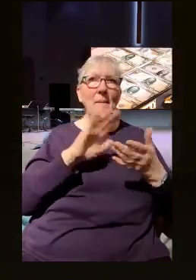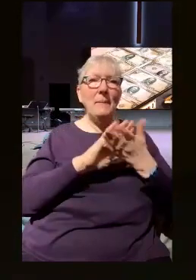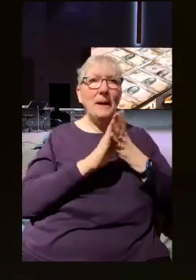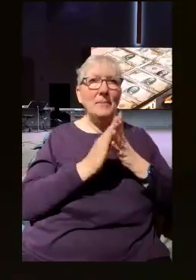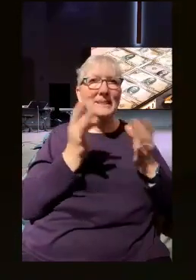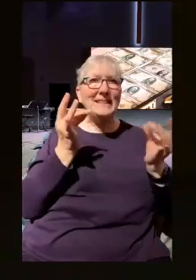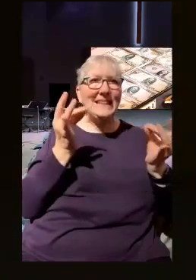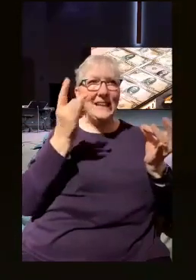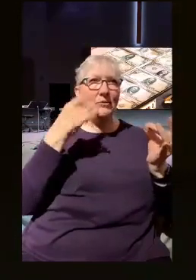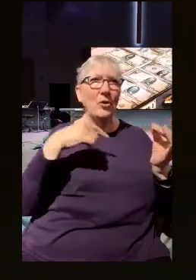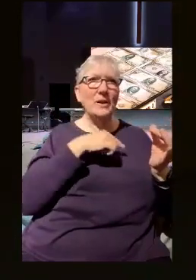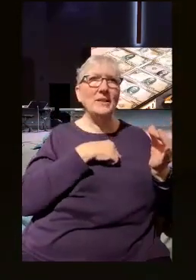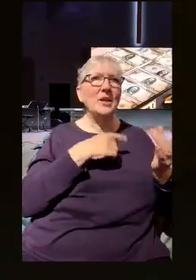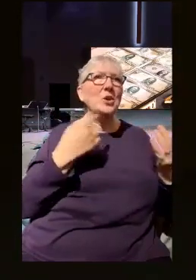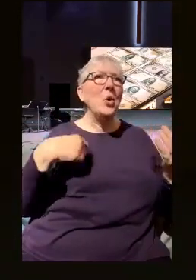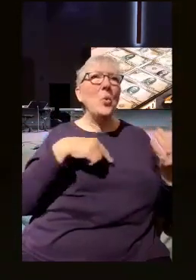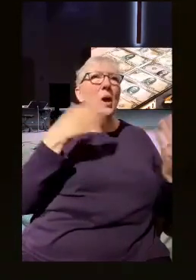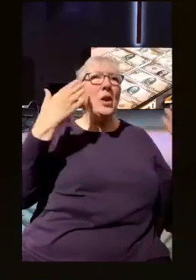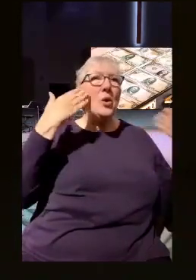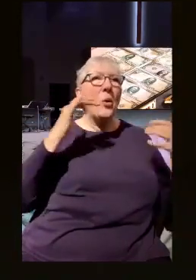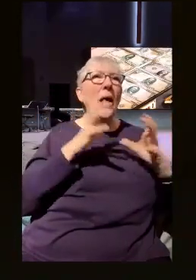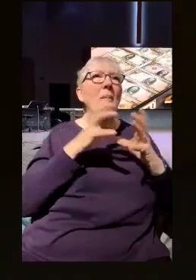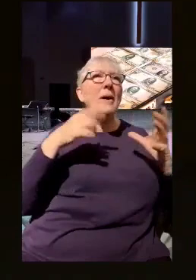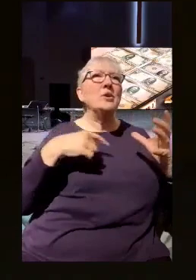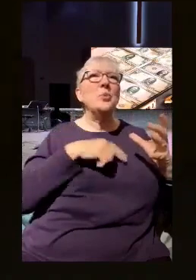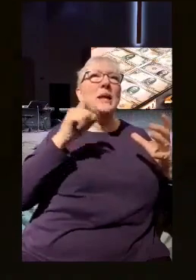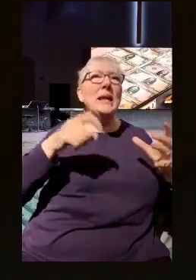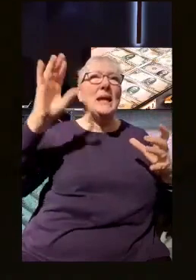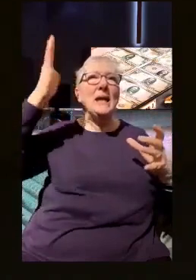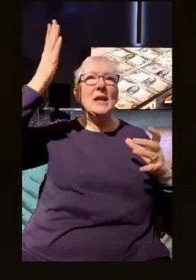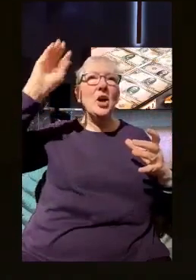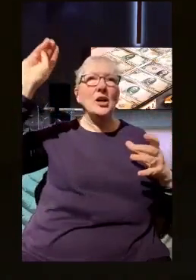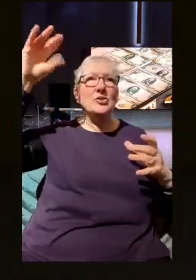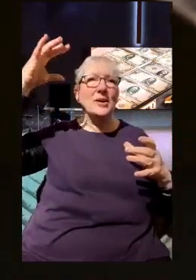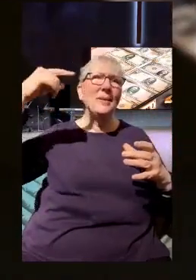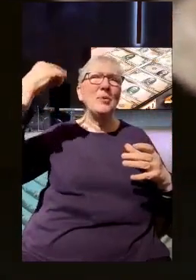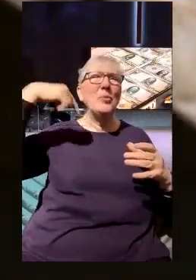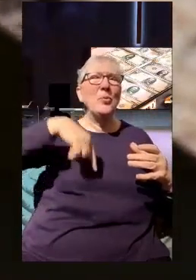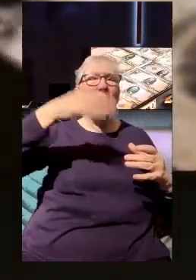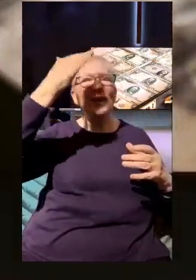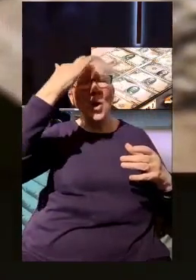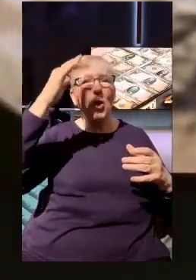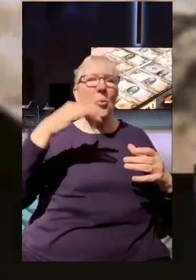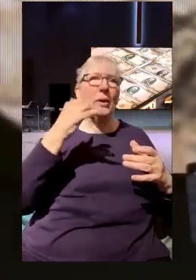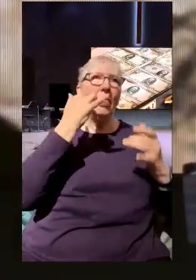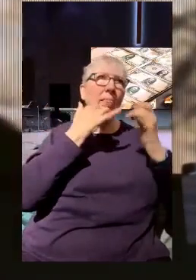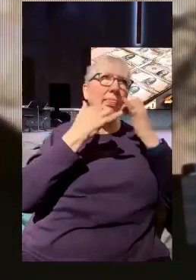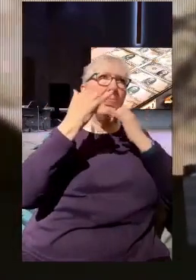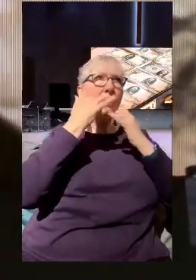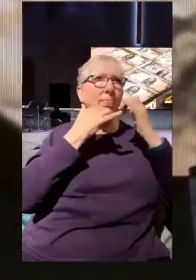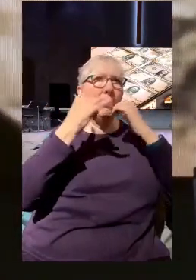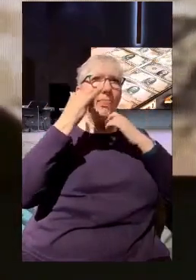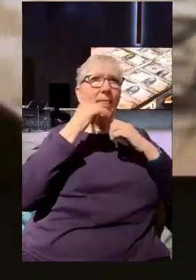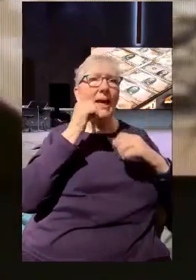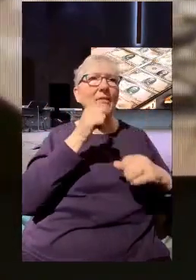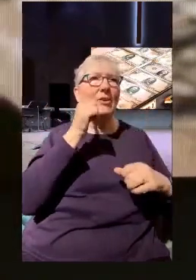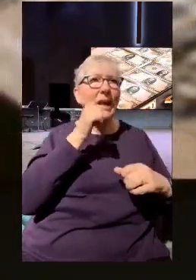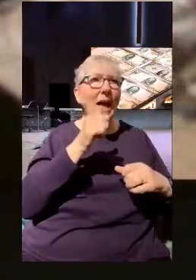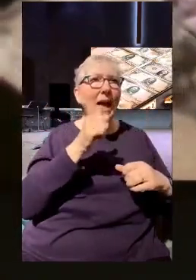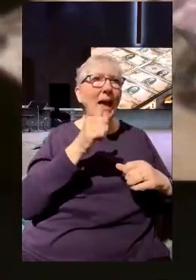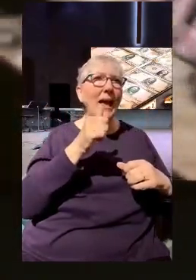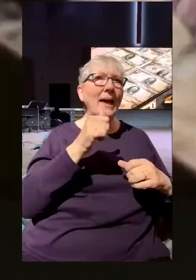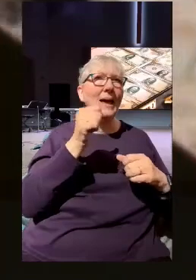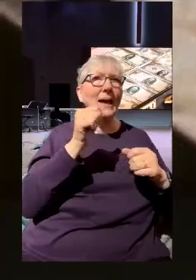grace, because we know that we kind of blow it, like daily, hourly, minute by minute. But some of